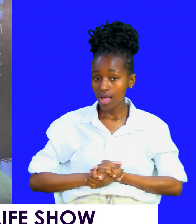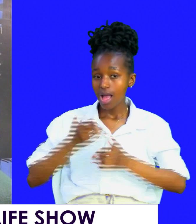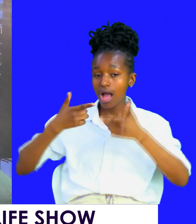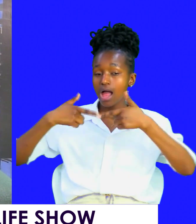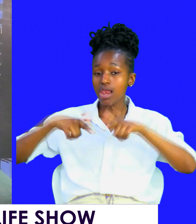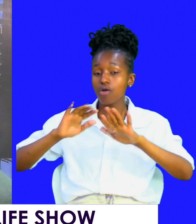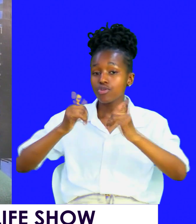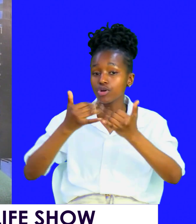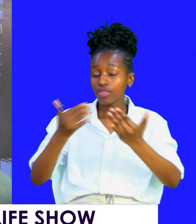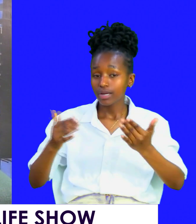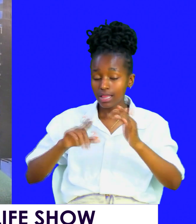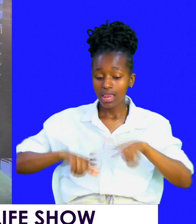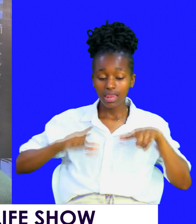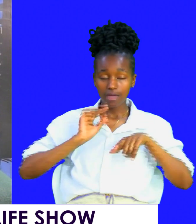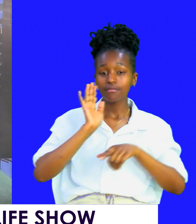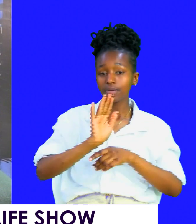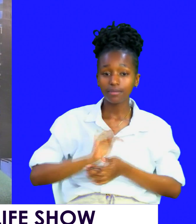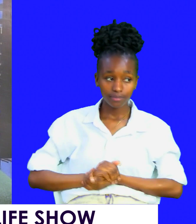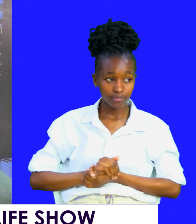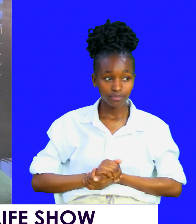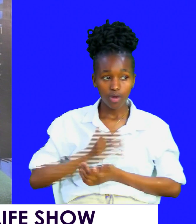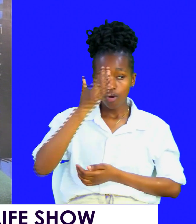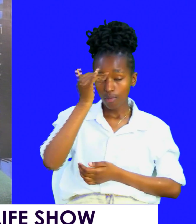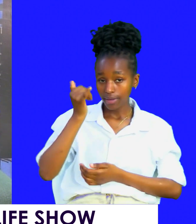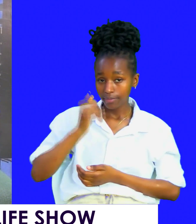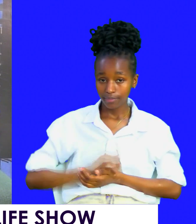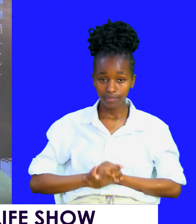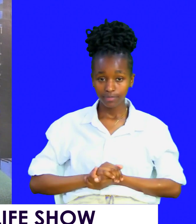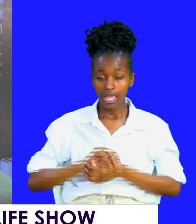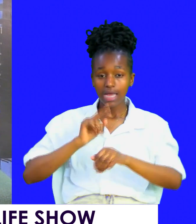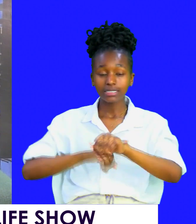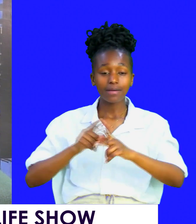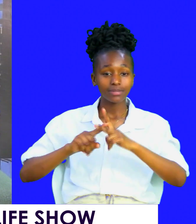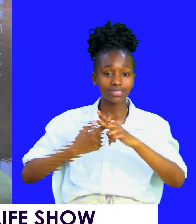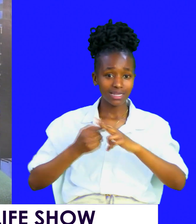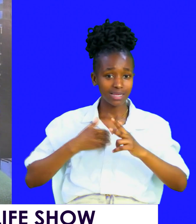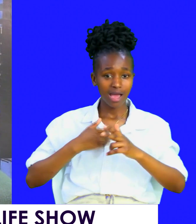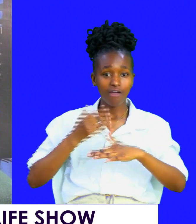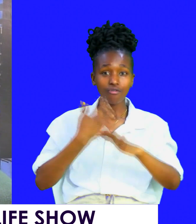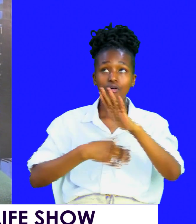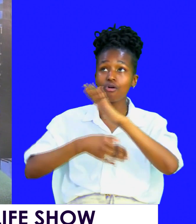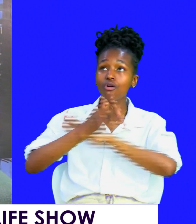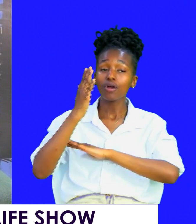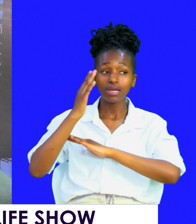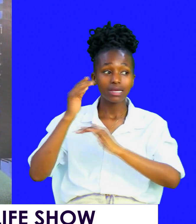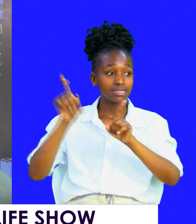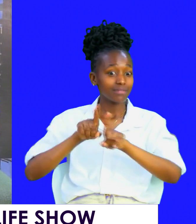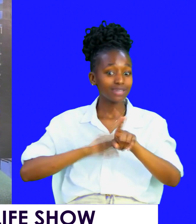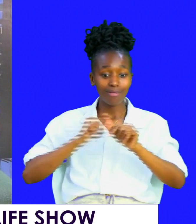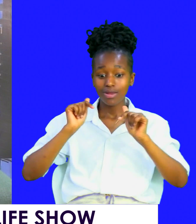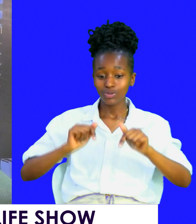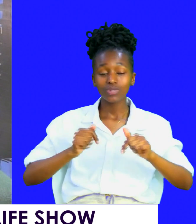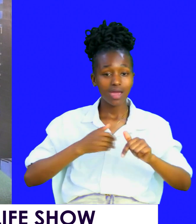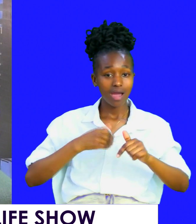life today because after all, in the beginning, there was God and there is God today. There is